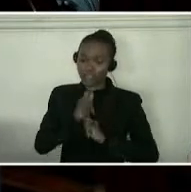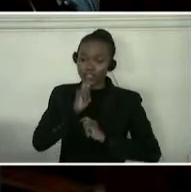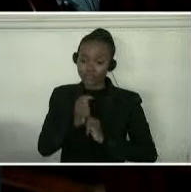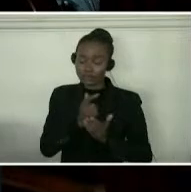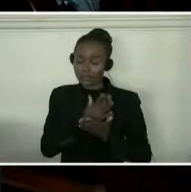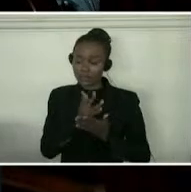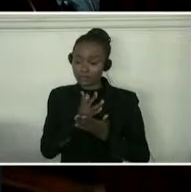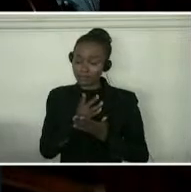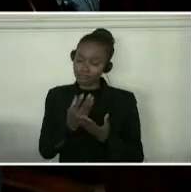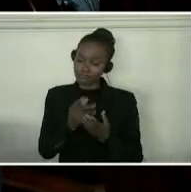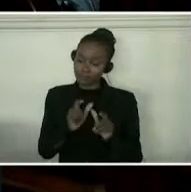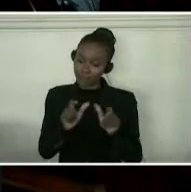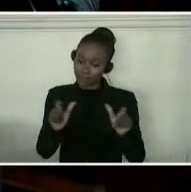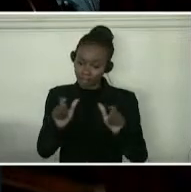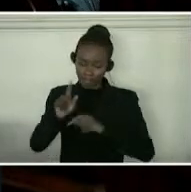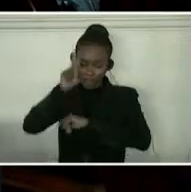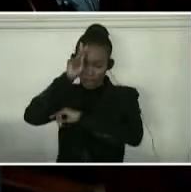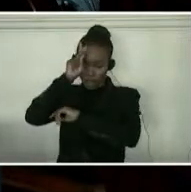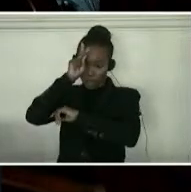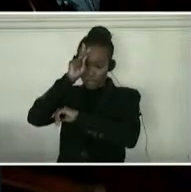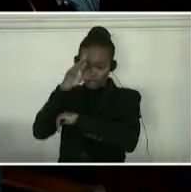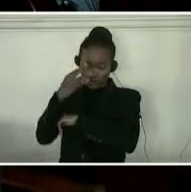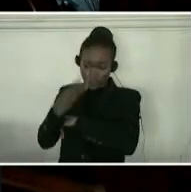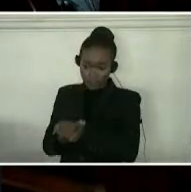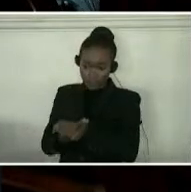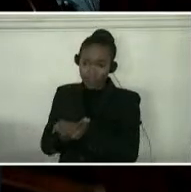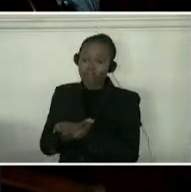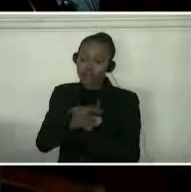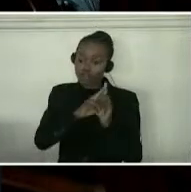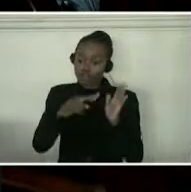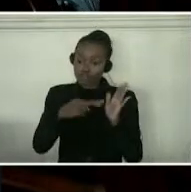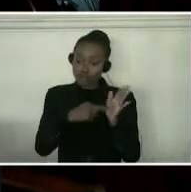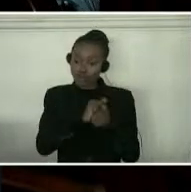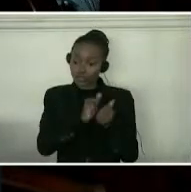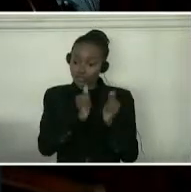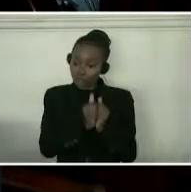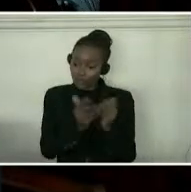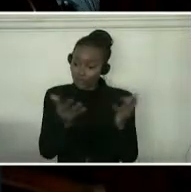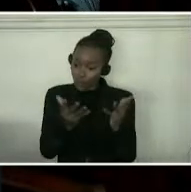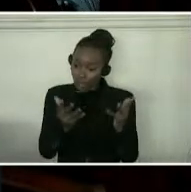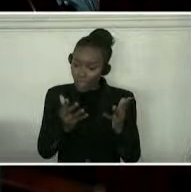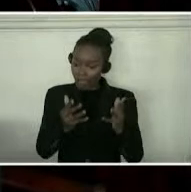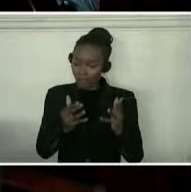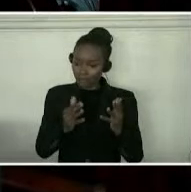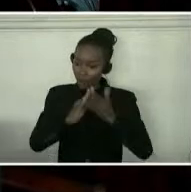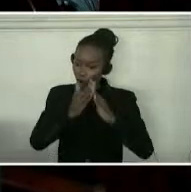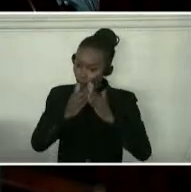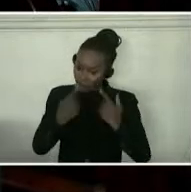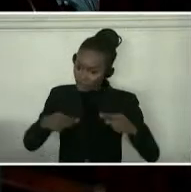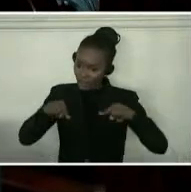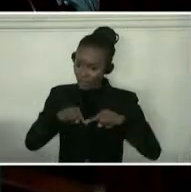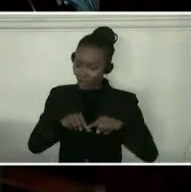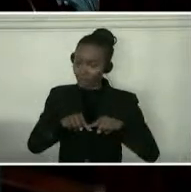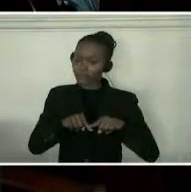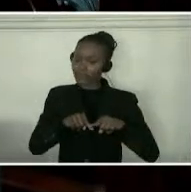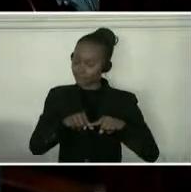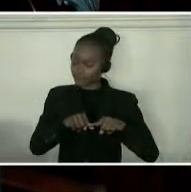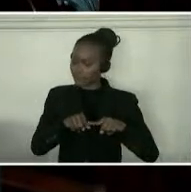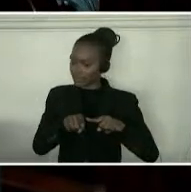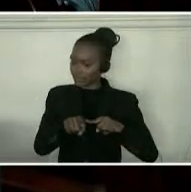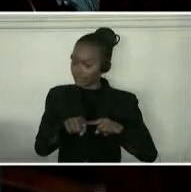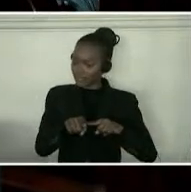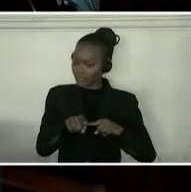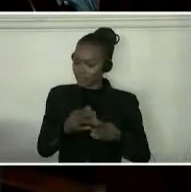decision-making level the role of sports in our society as well as an instrument of transformation let's